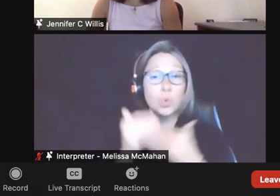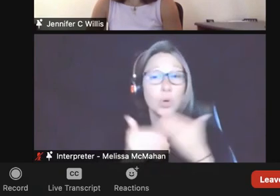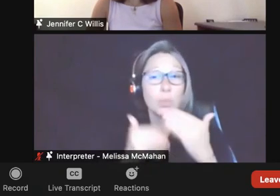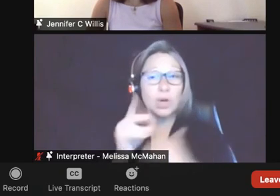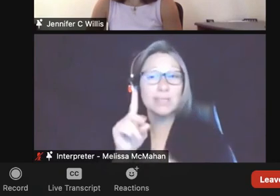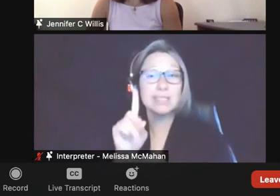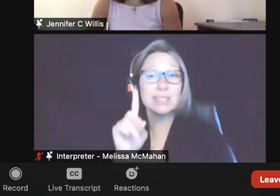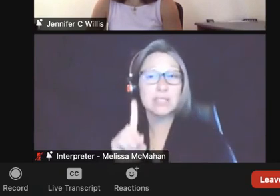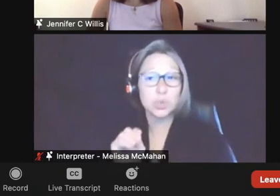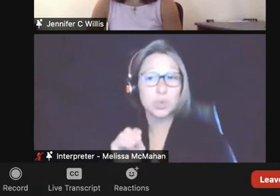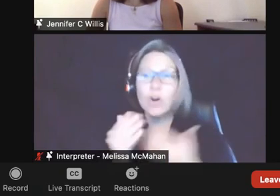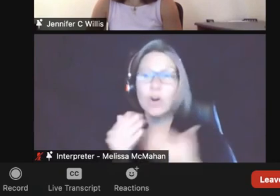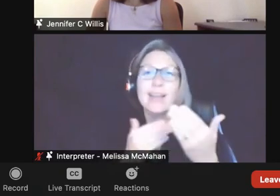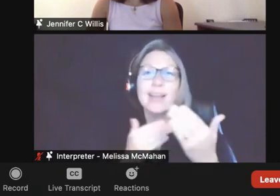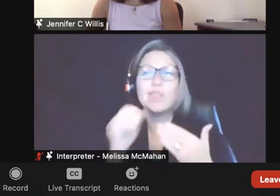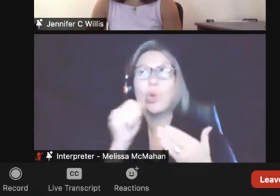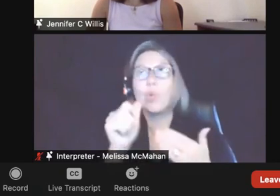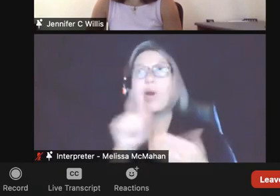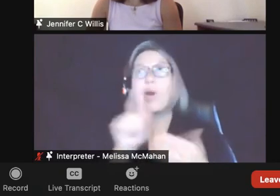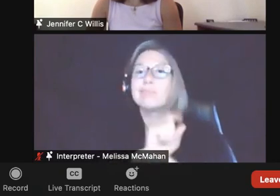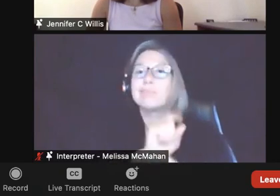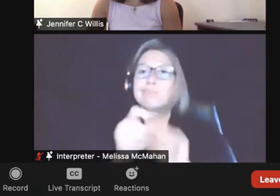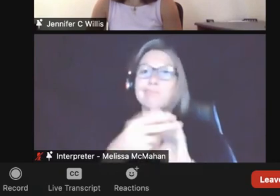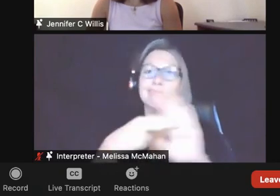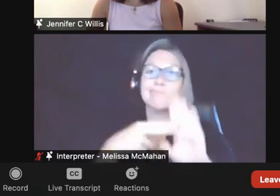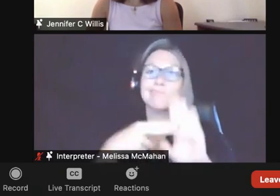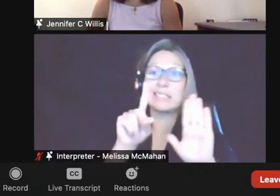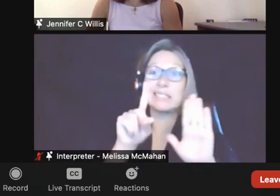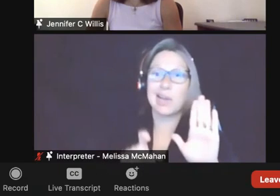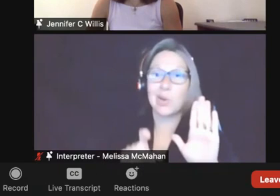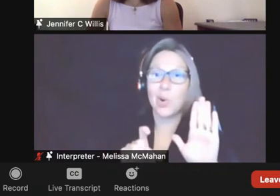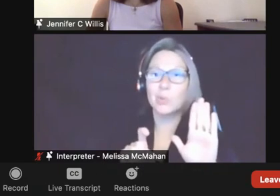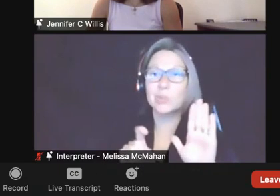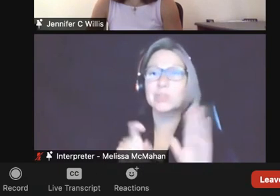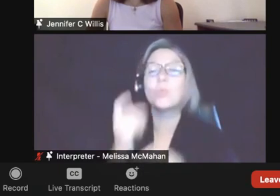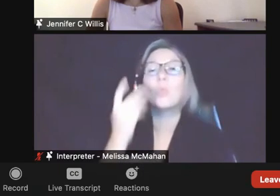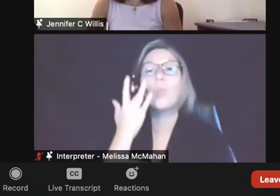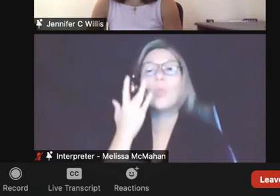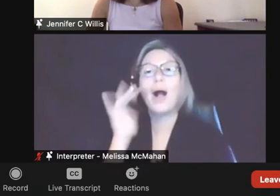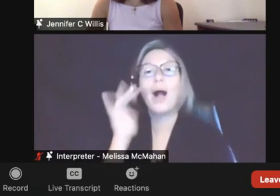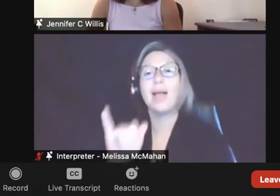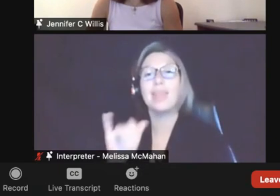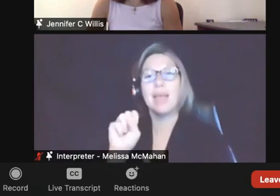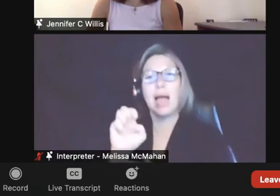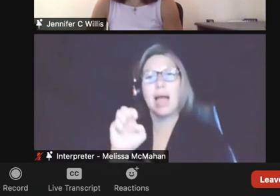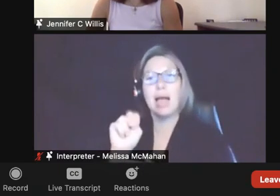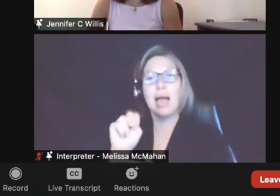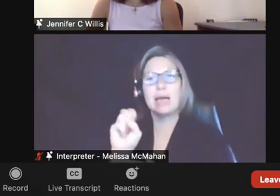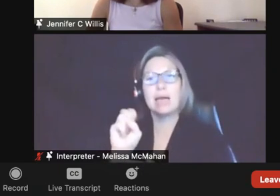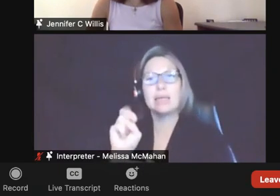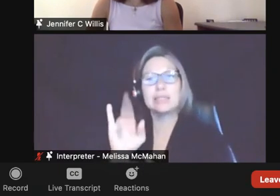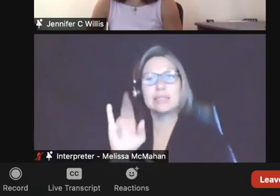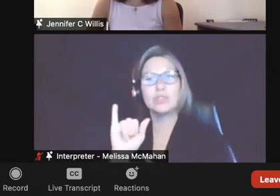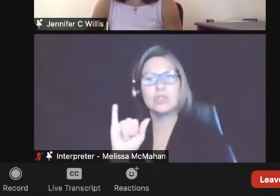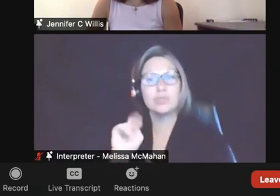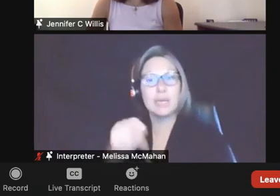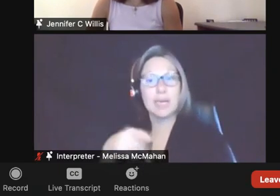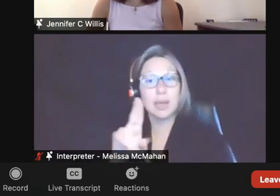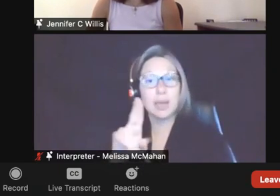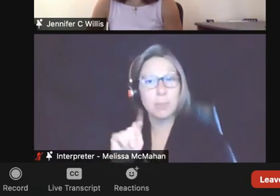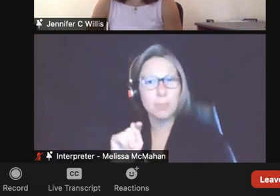clinically one, because the senses and sensory input are still experiencing some difficulty with